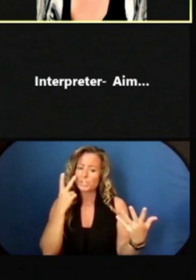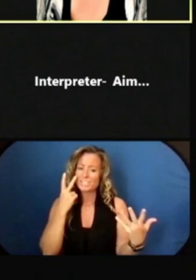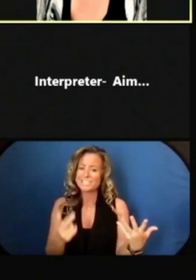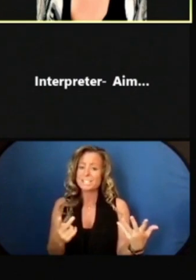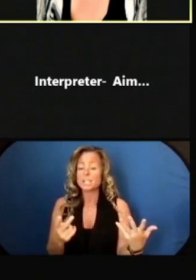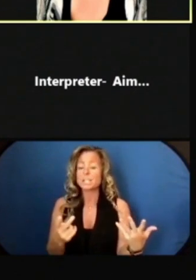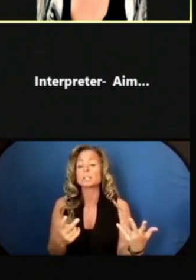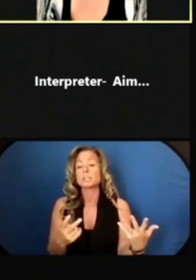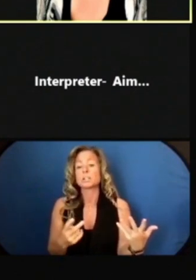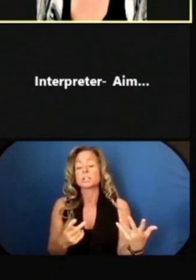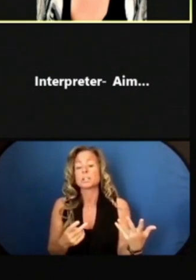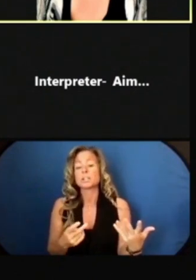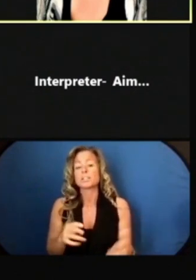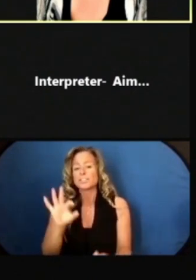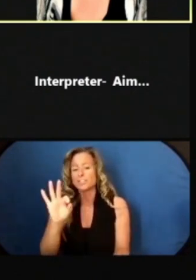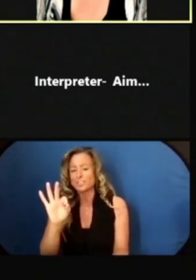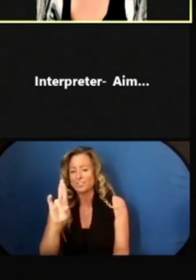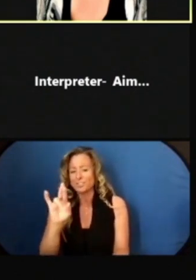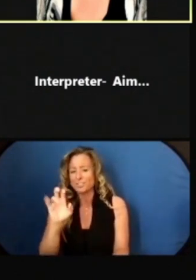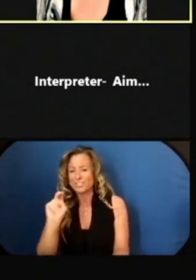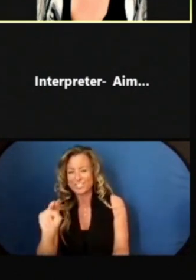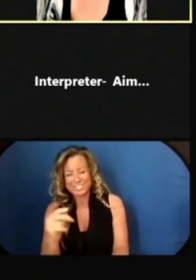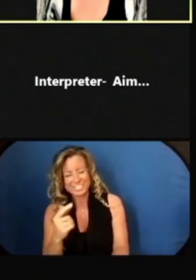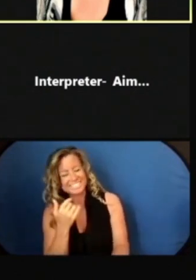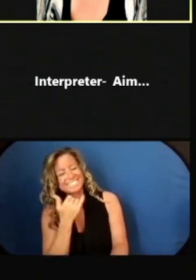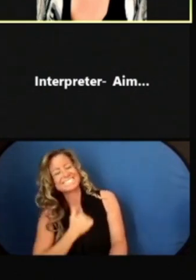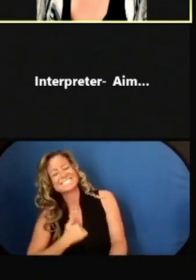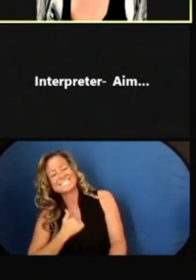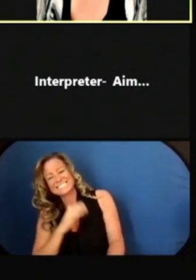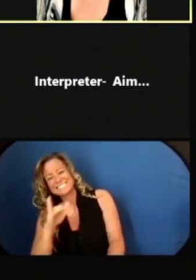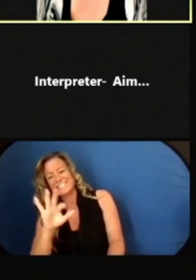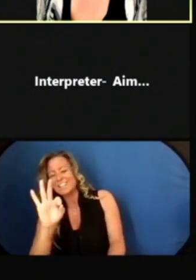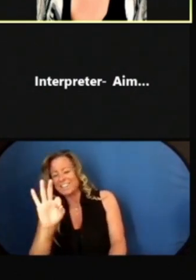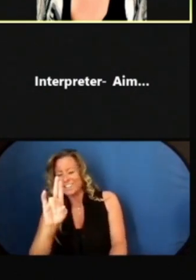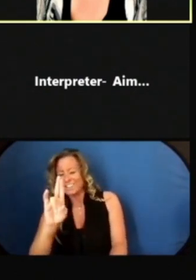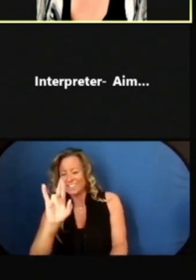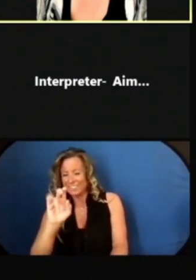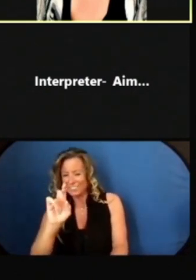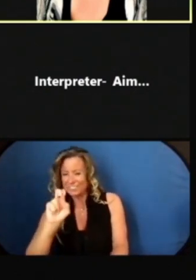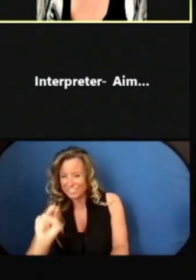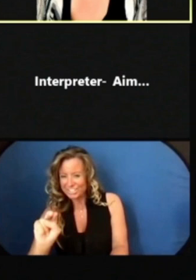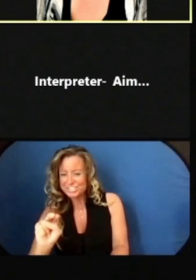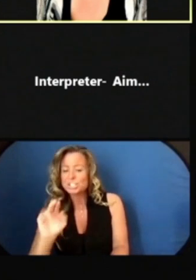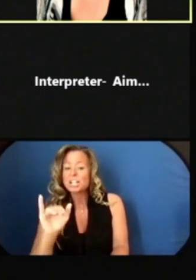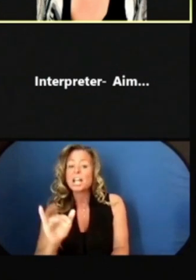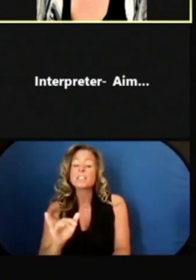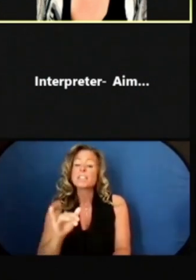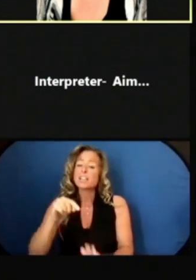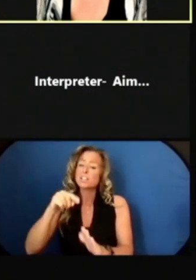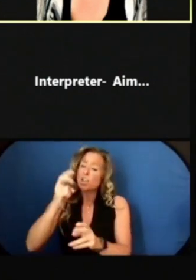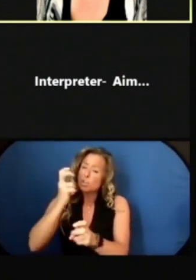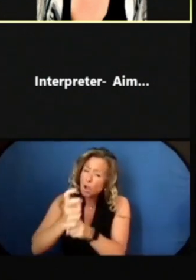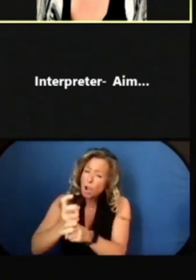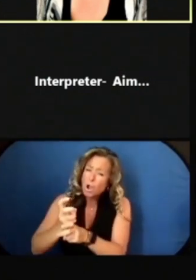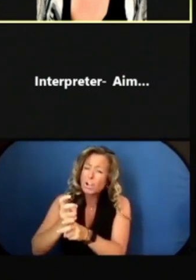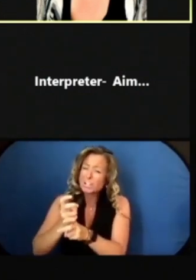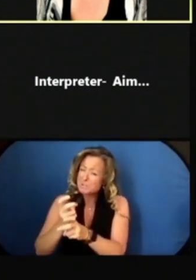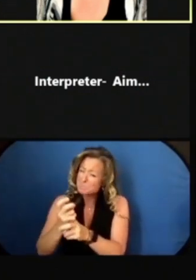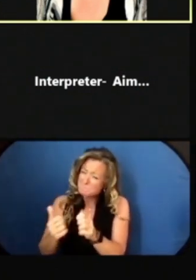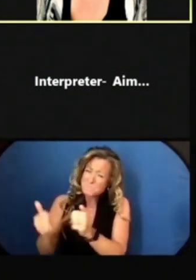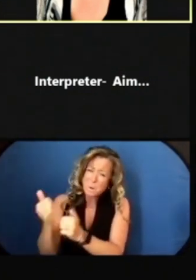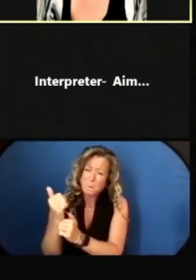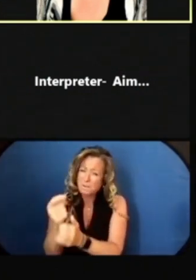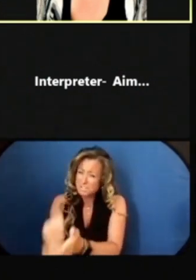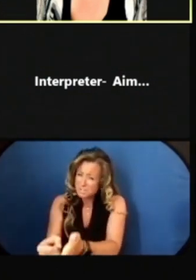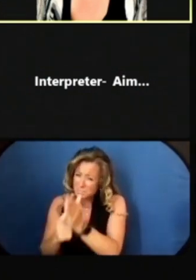friction. Sorry. Research tells us that the harder something is, or the more